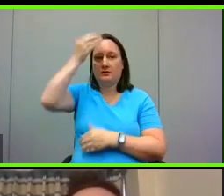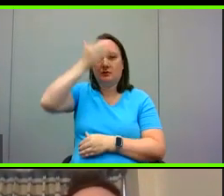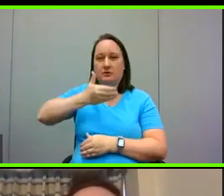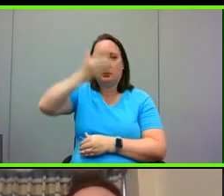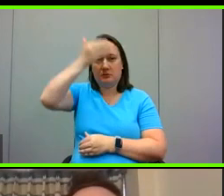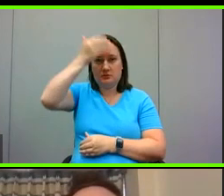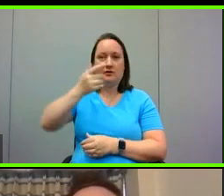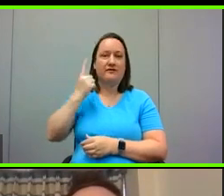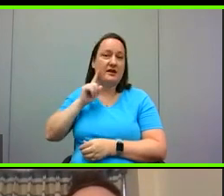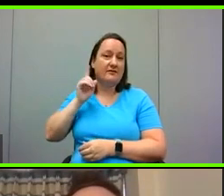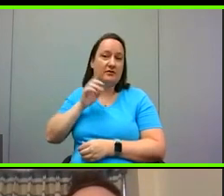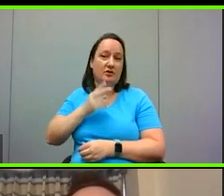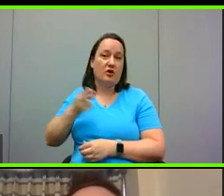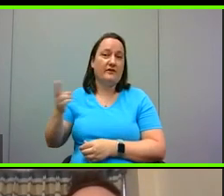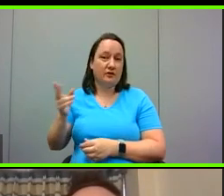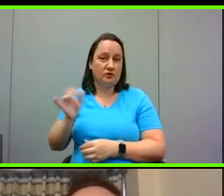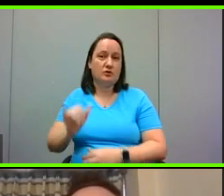population.